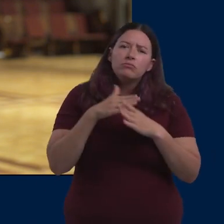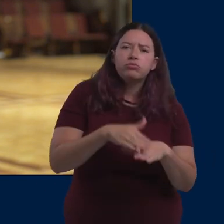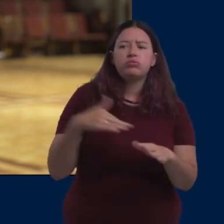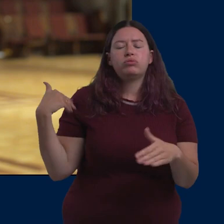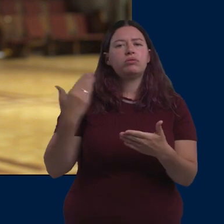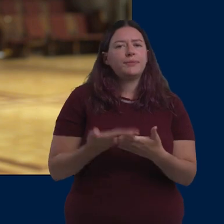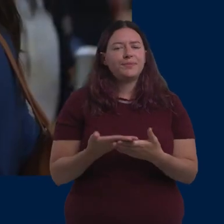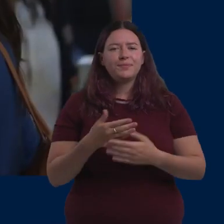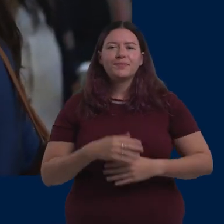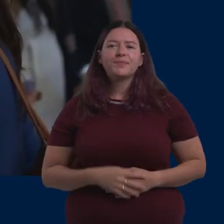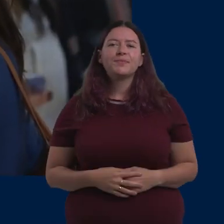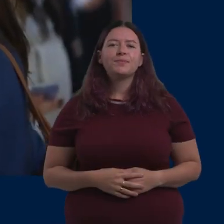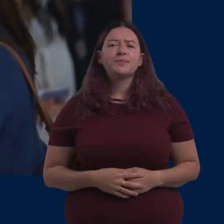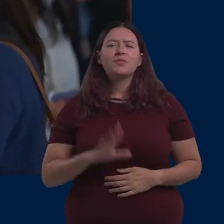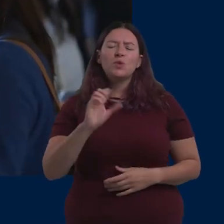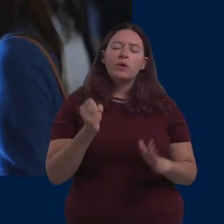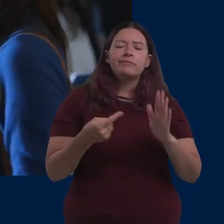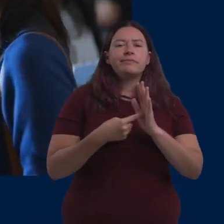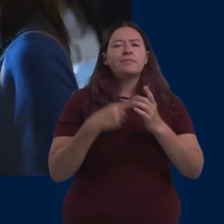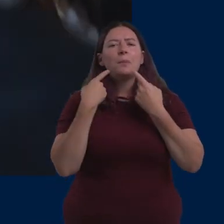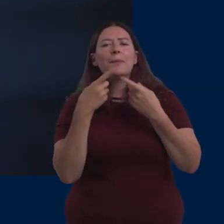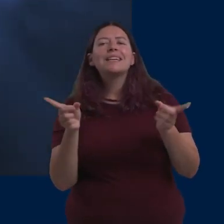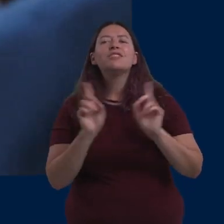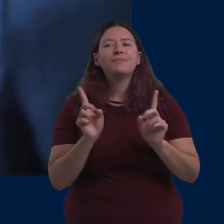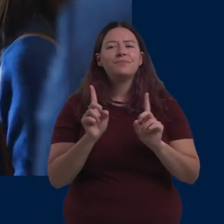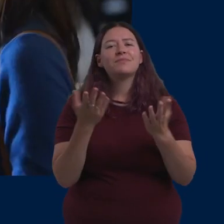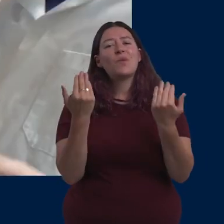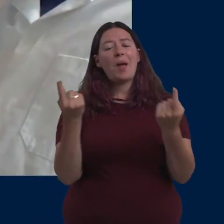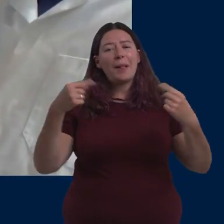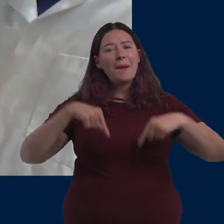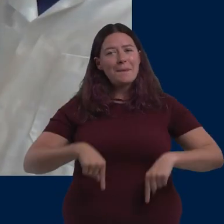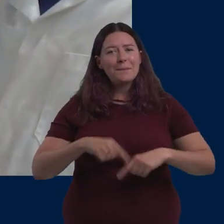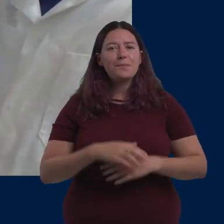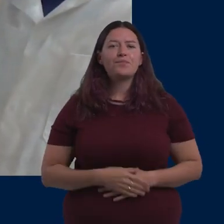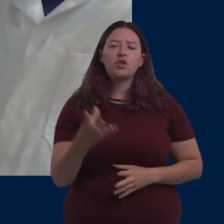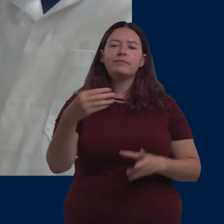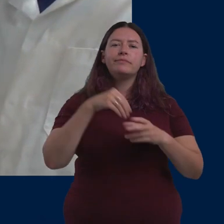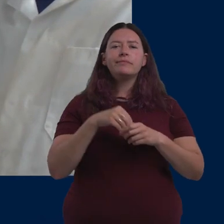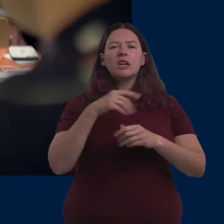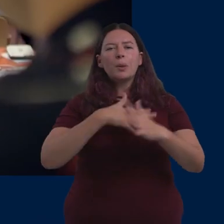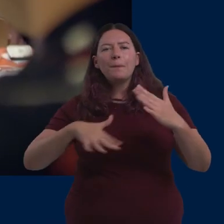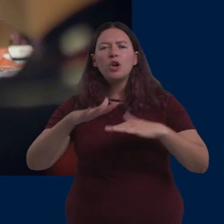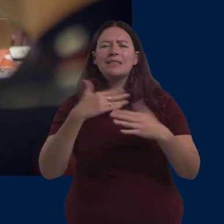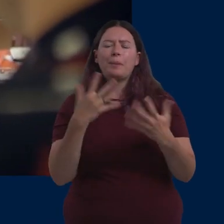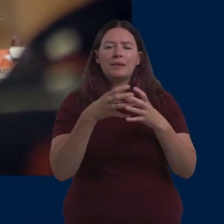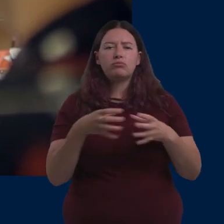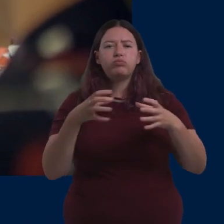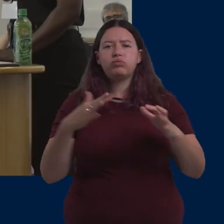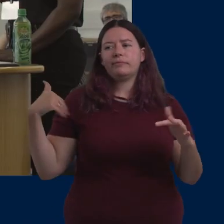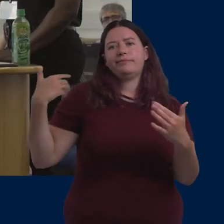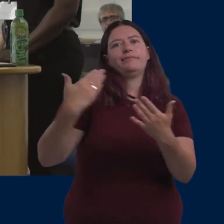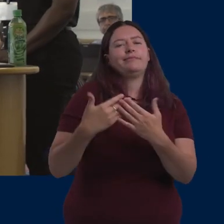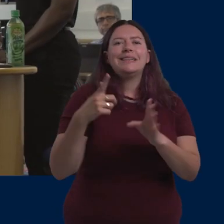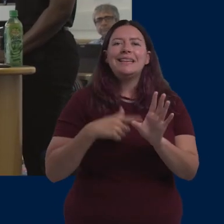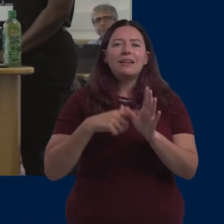work has earned. So the first and most important message is welcome to you all. You're joining a community built on hundreds of years